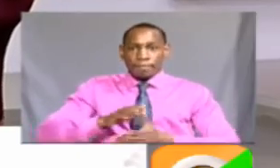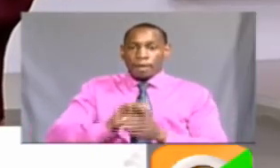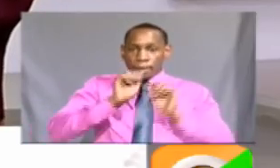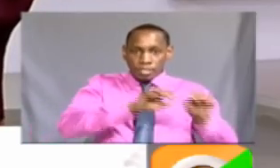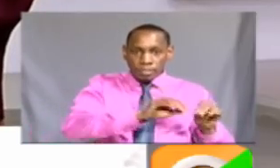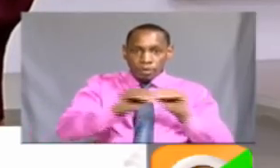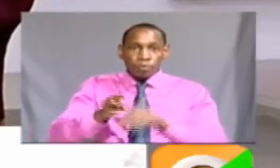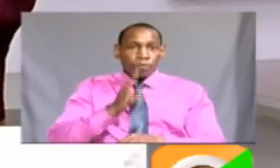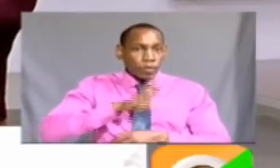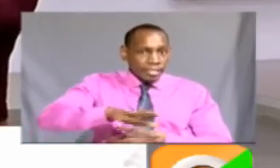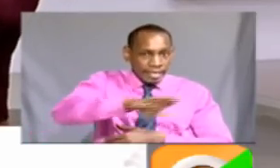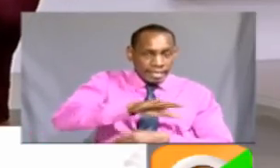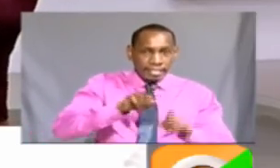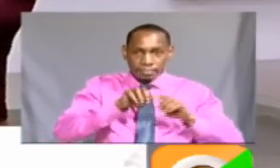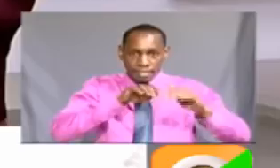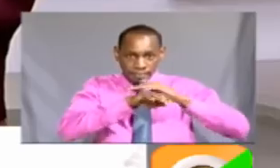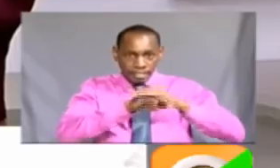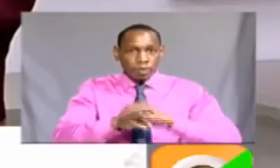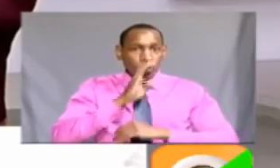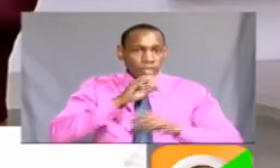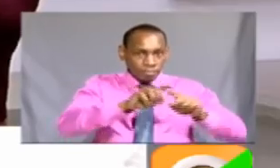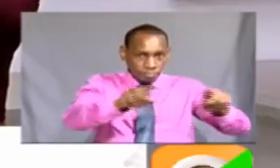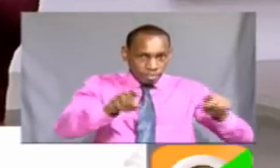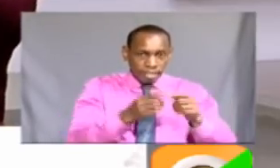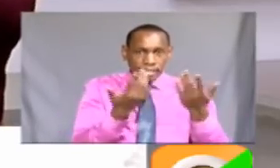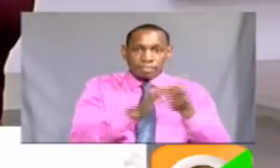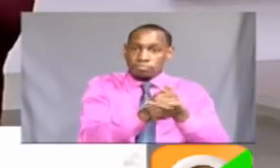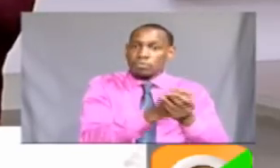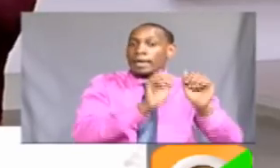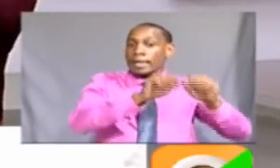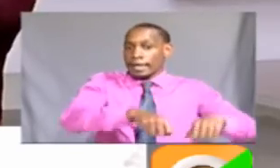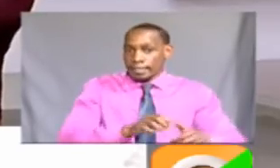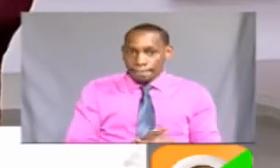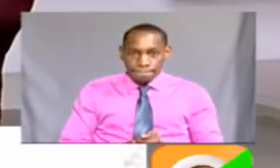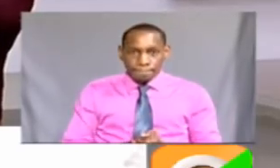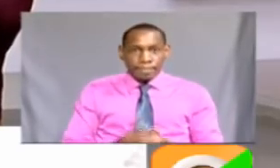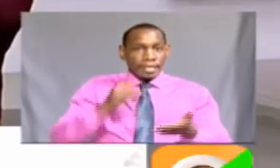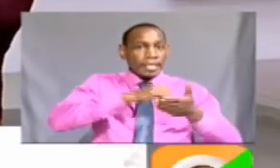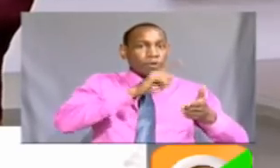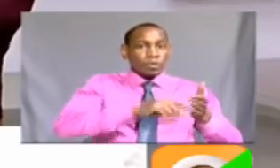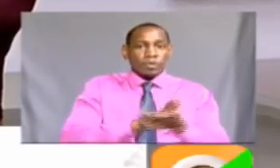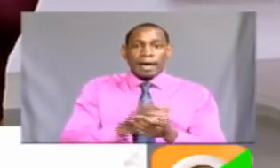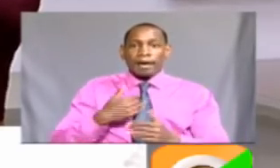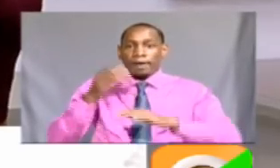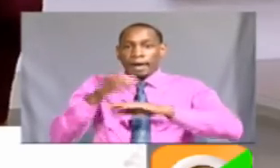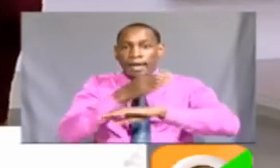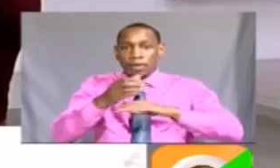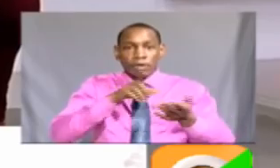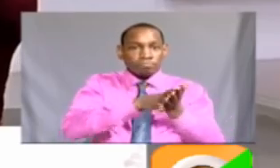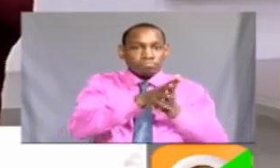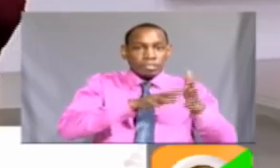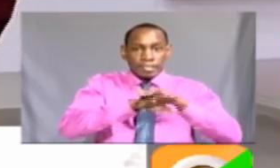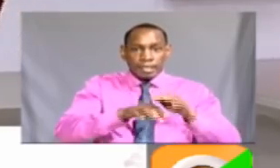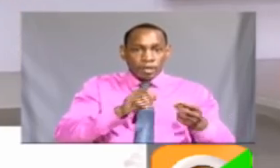portable washing points and accessible wash basins for hand washing purposes, including alcohol-based sanitizers at both